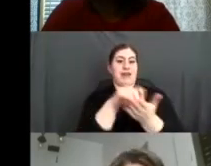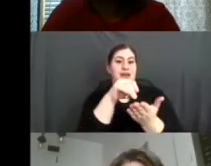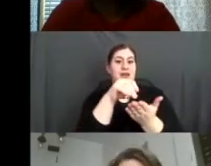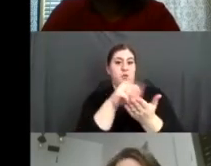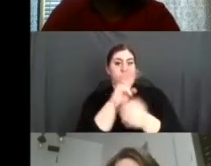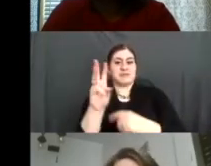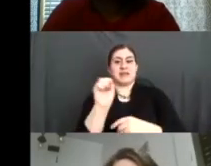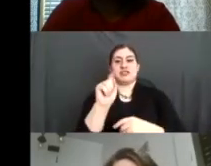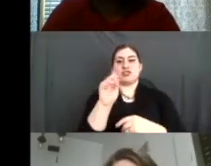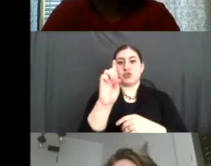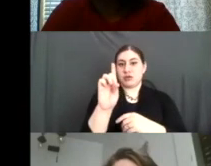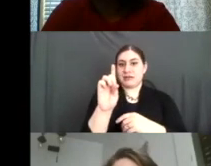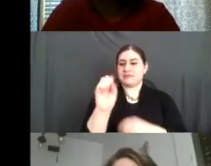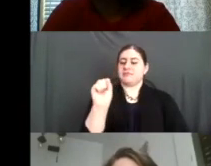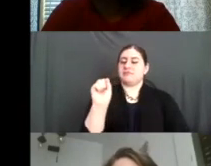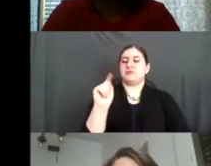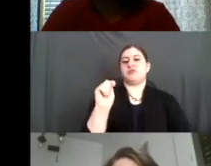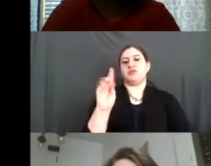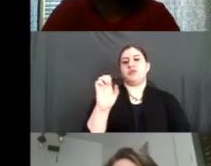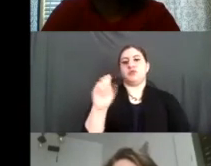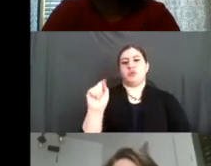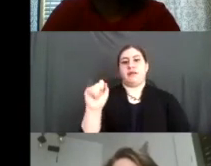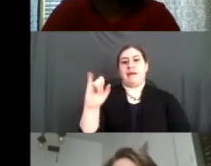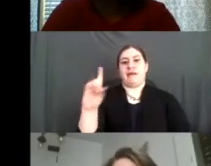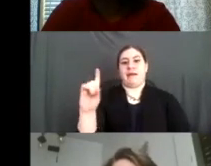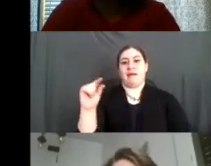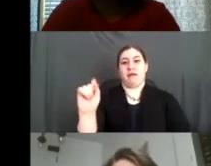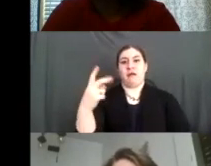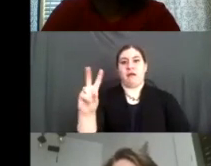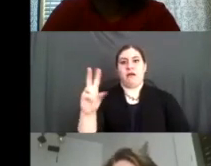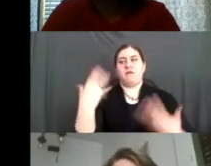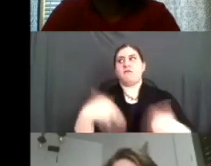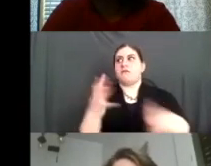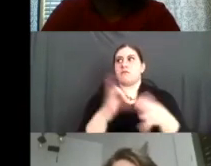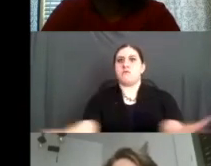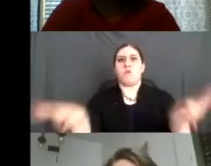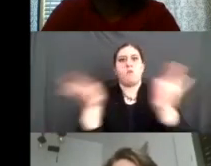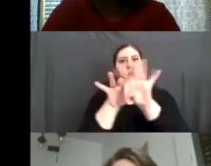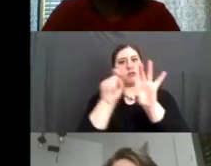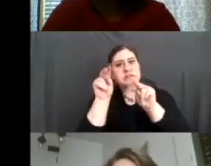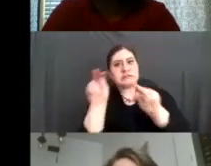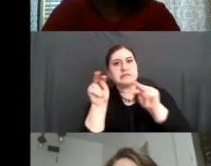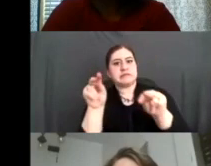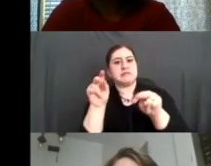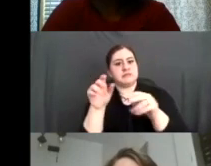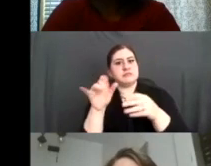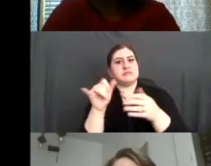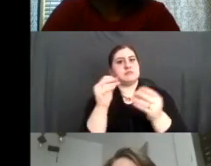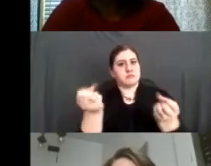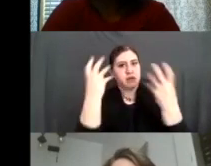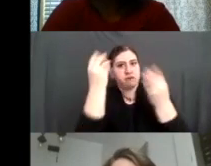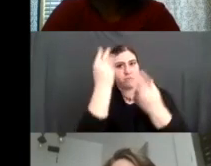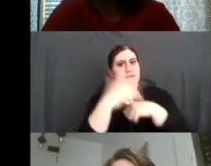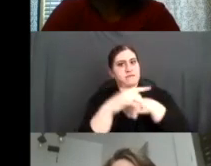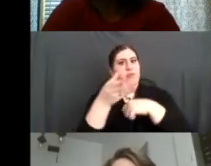studentaid.gov, I can't stress to you how much great information there's here and how much you can find simply by going to this website. So